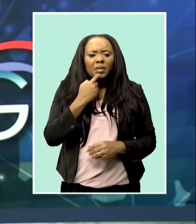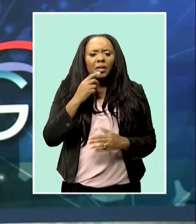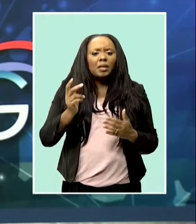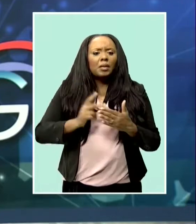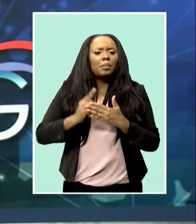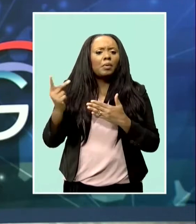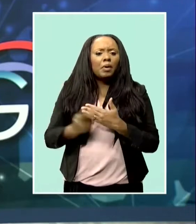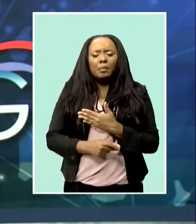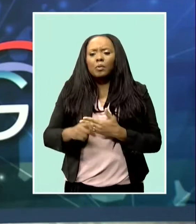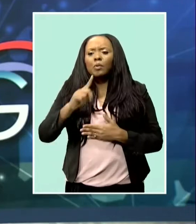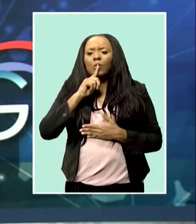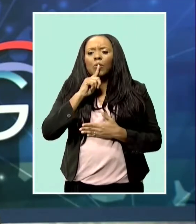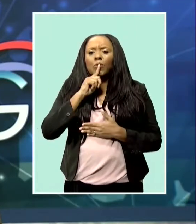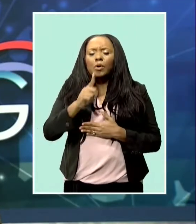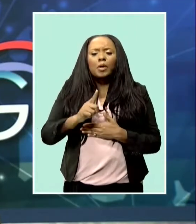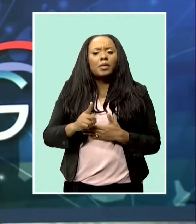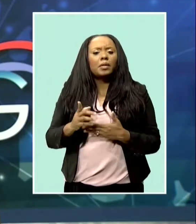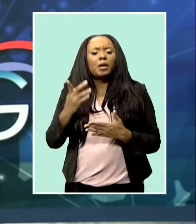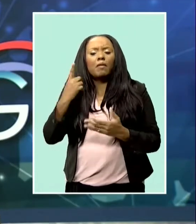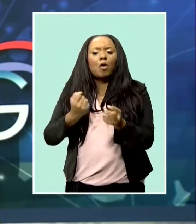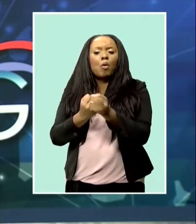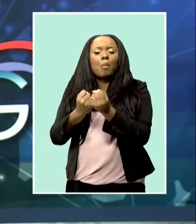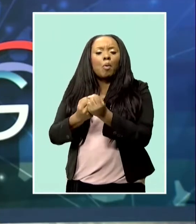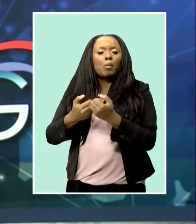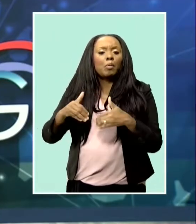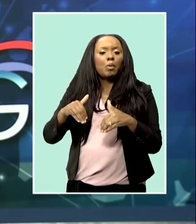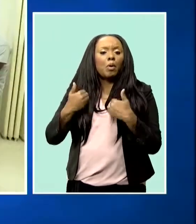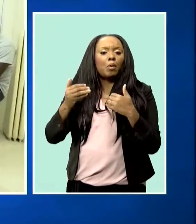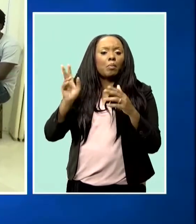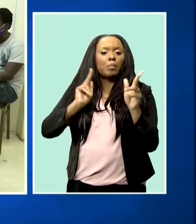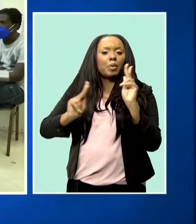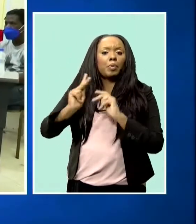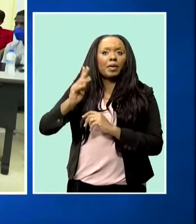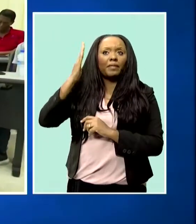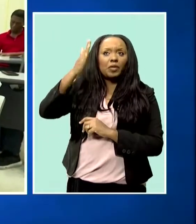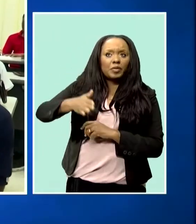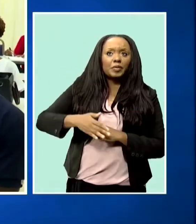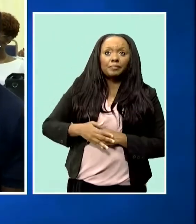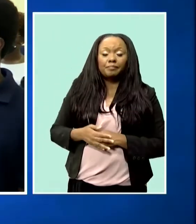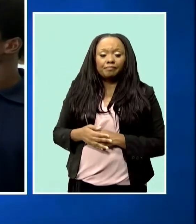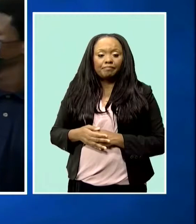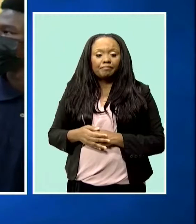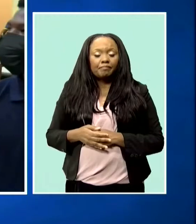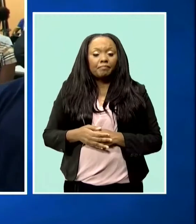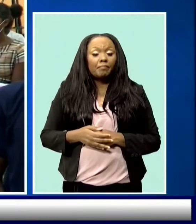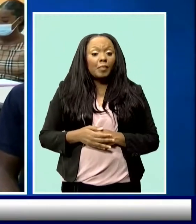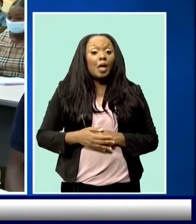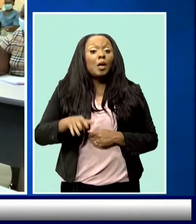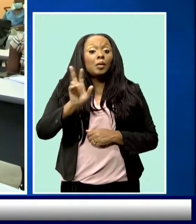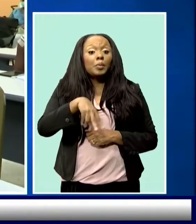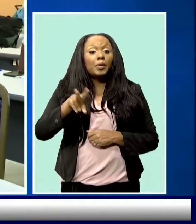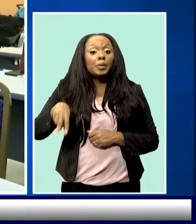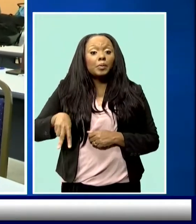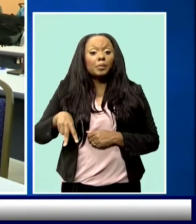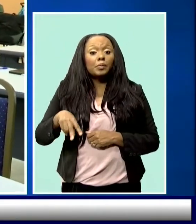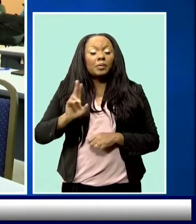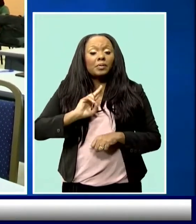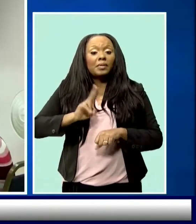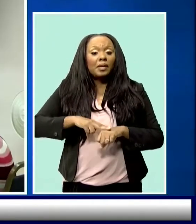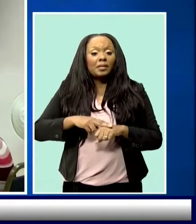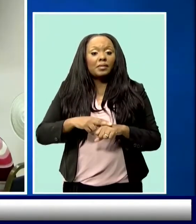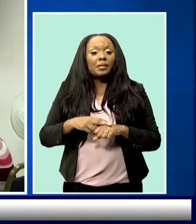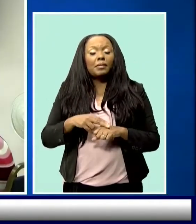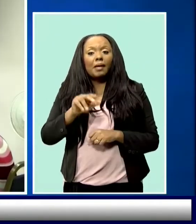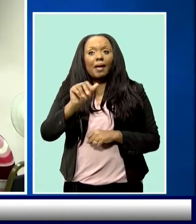investment in the future. Trevor Thorpe has those details. 22 national athletes are the ambassadors of the Scholastic Aptitude